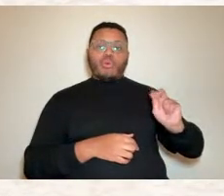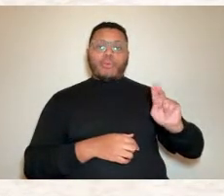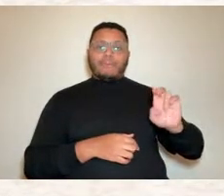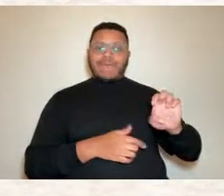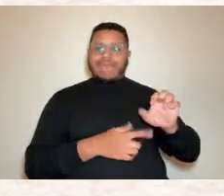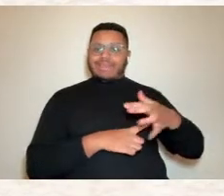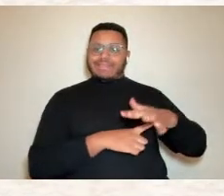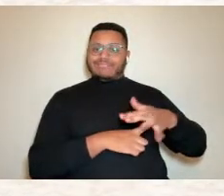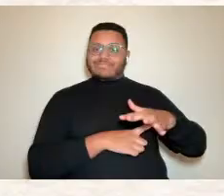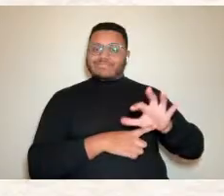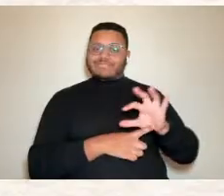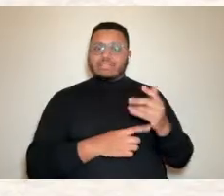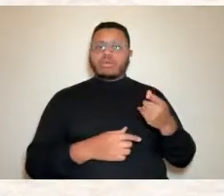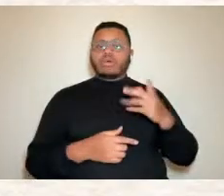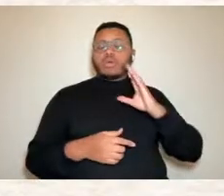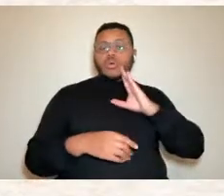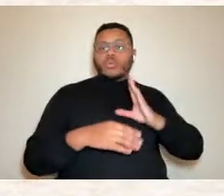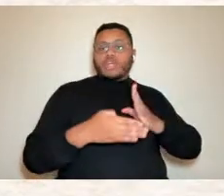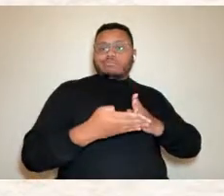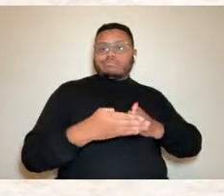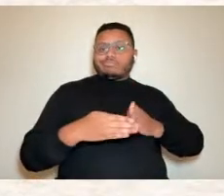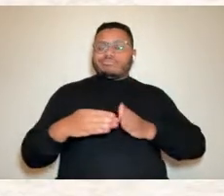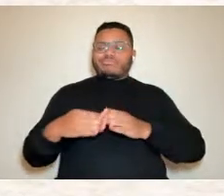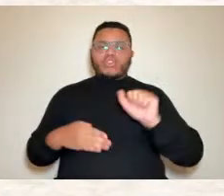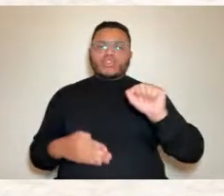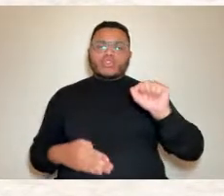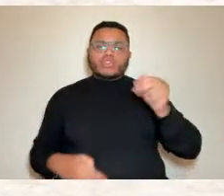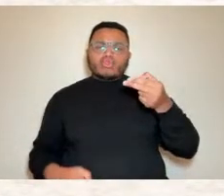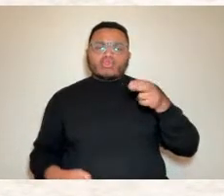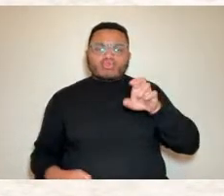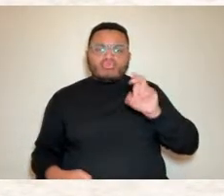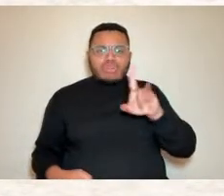to shred this really thin.